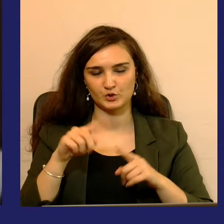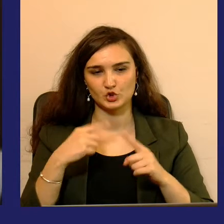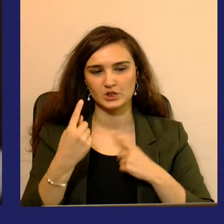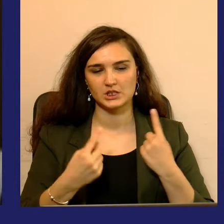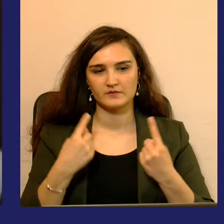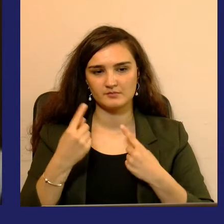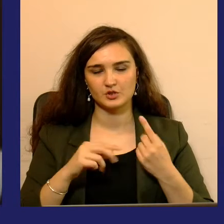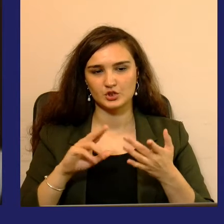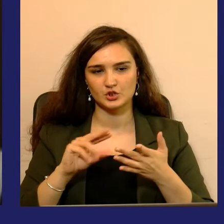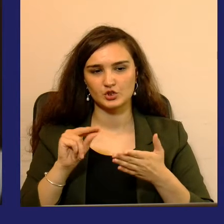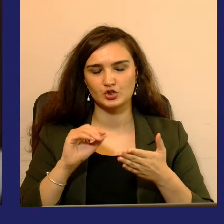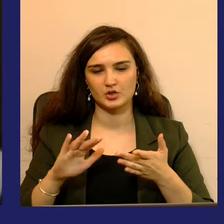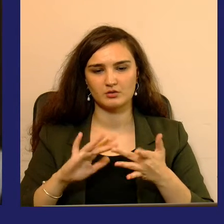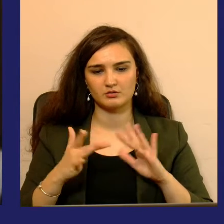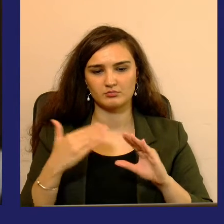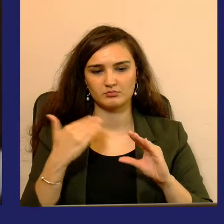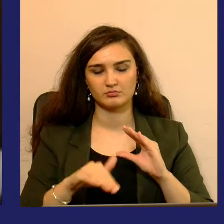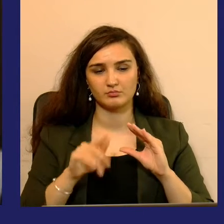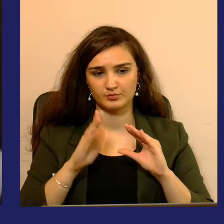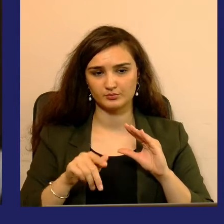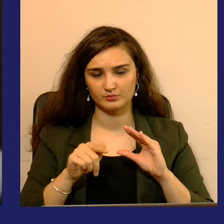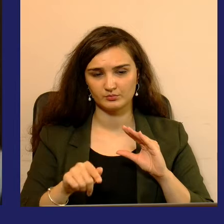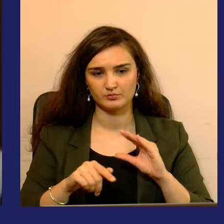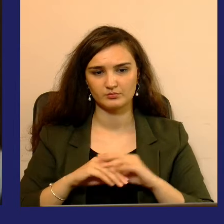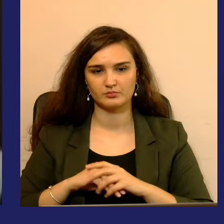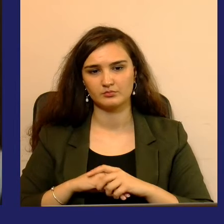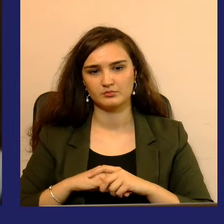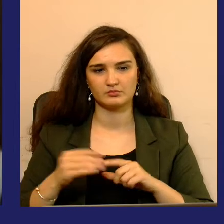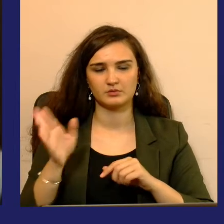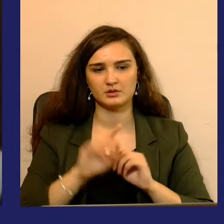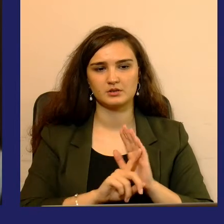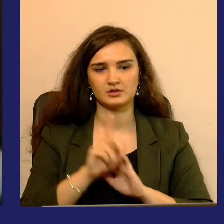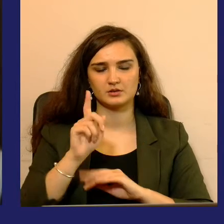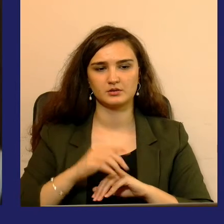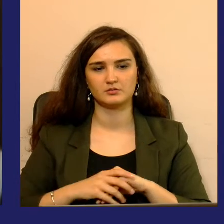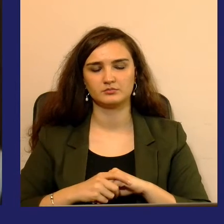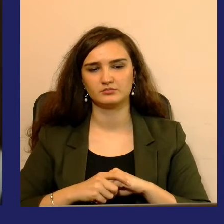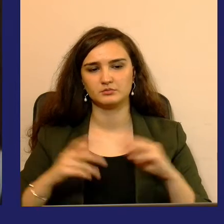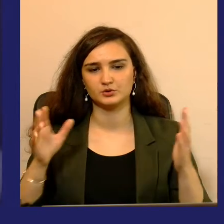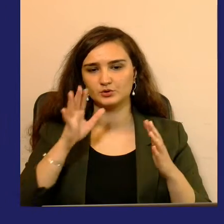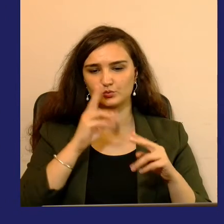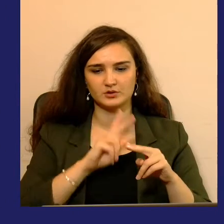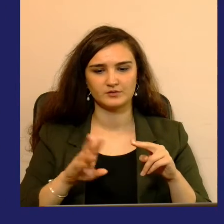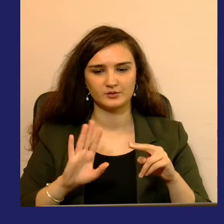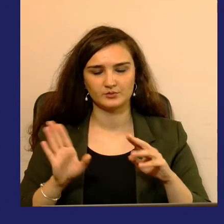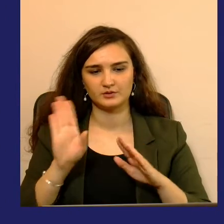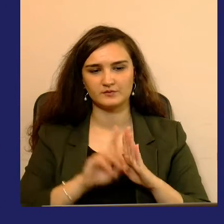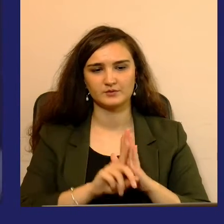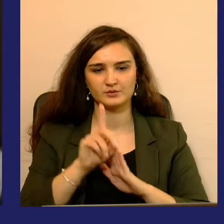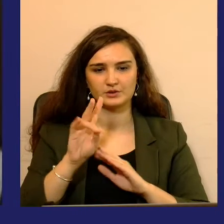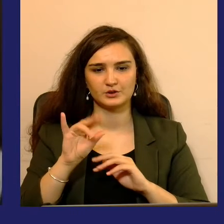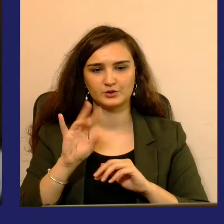without further ado, then let's go ahead and get started with Nino from